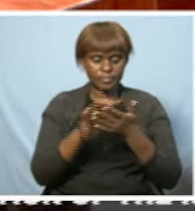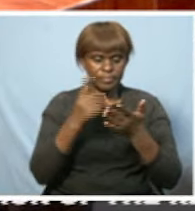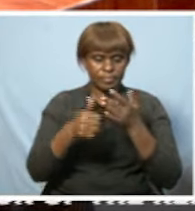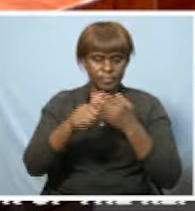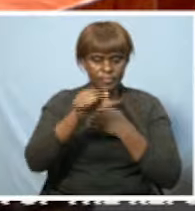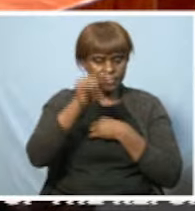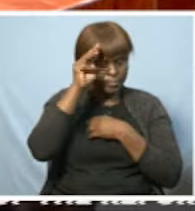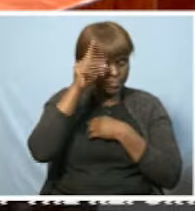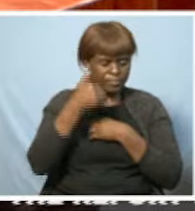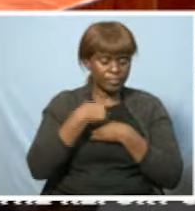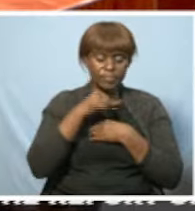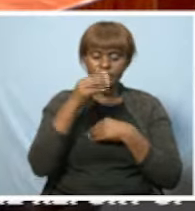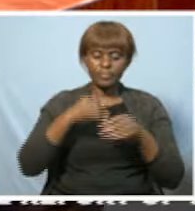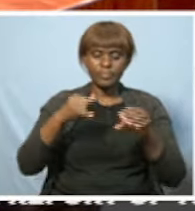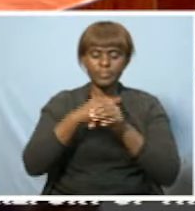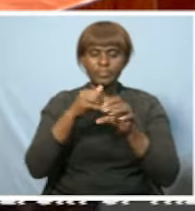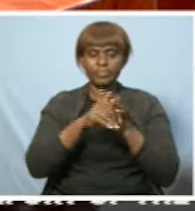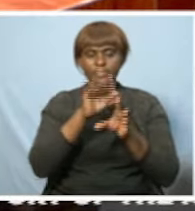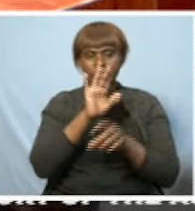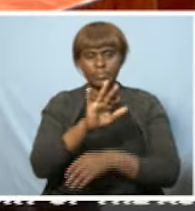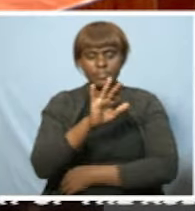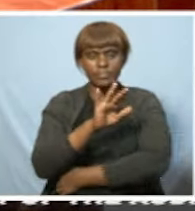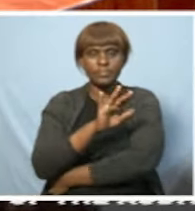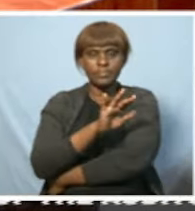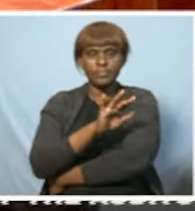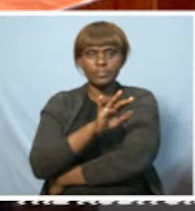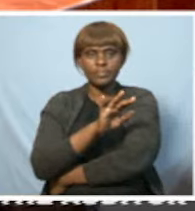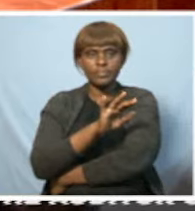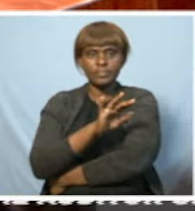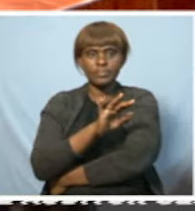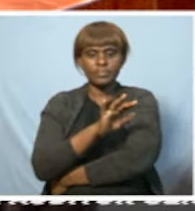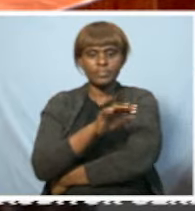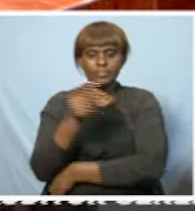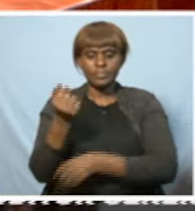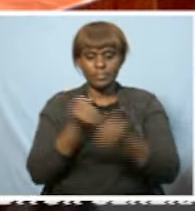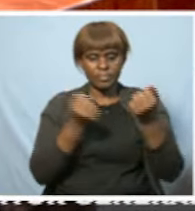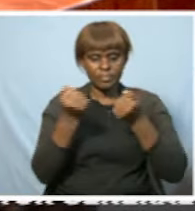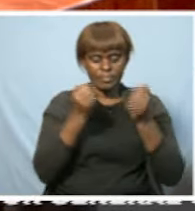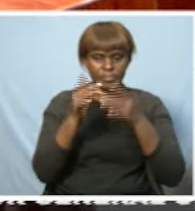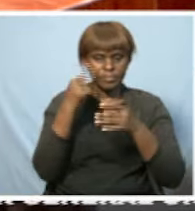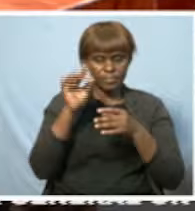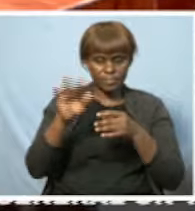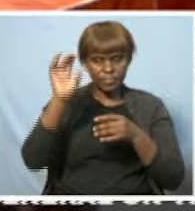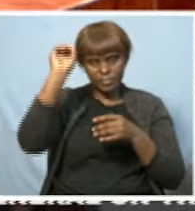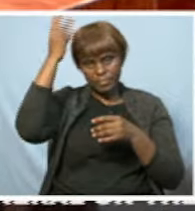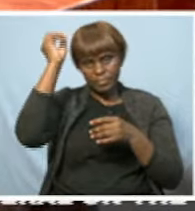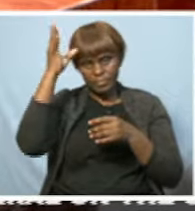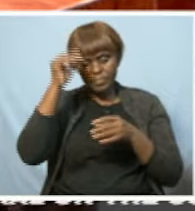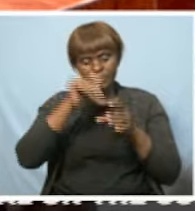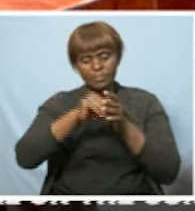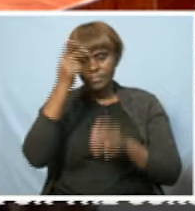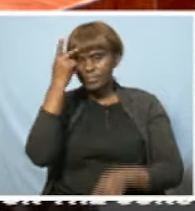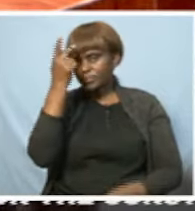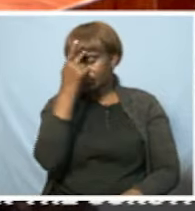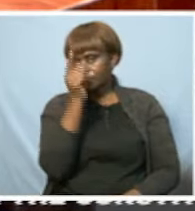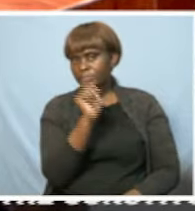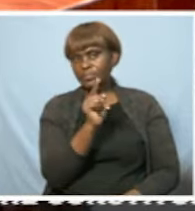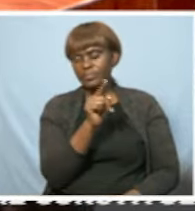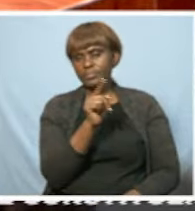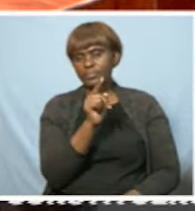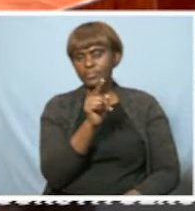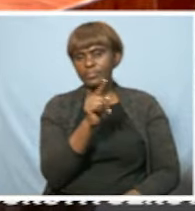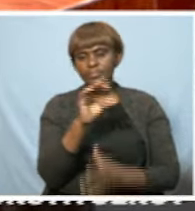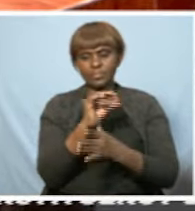ministry has not engaged the driver for the ambulance in PETAUKE or